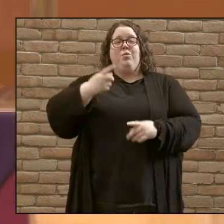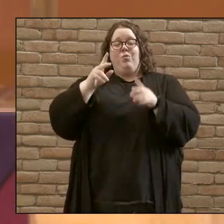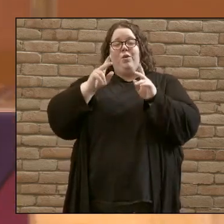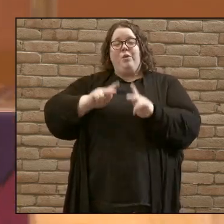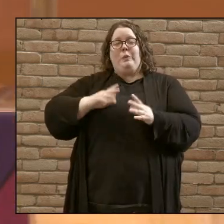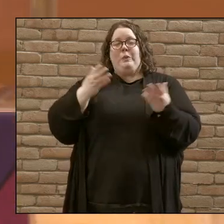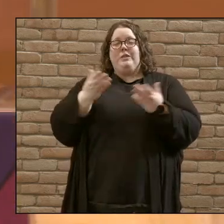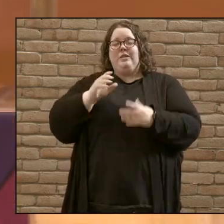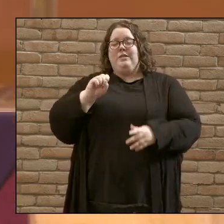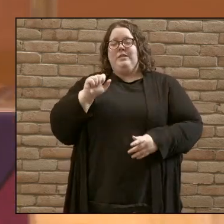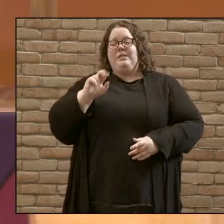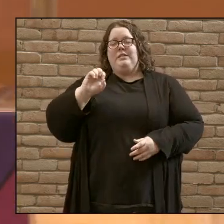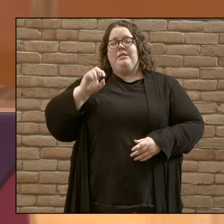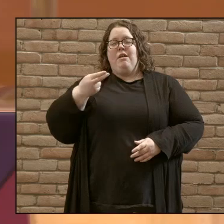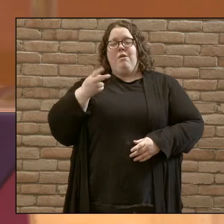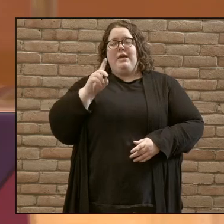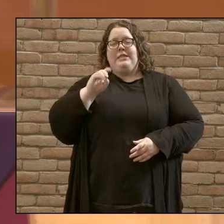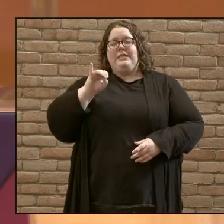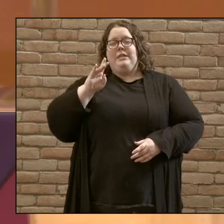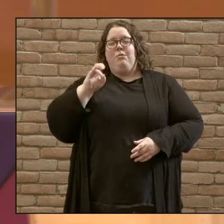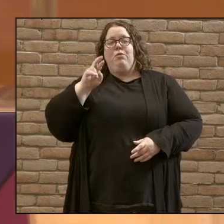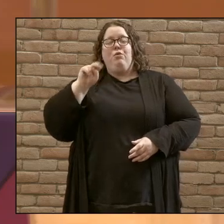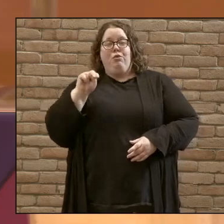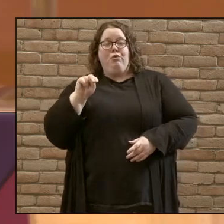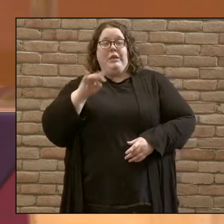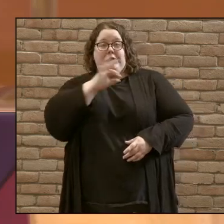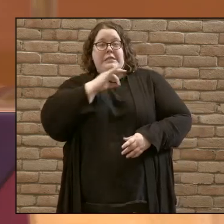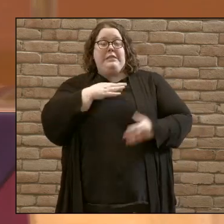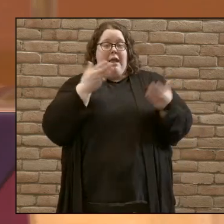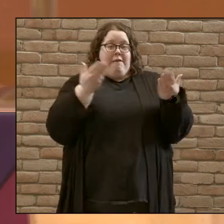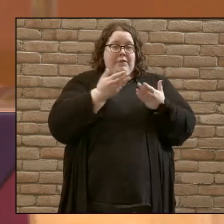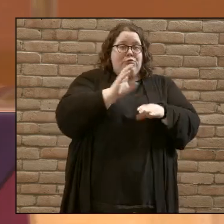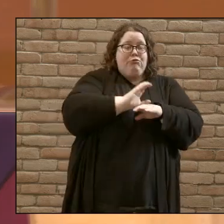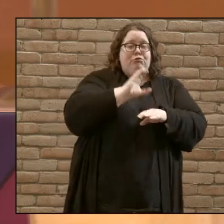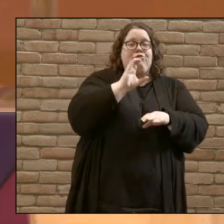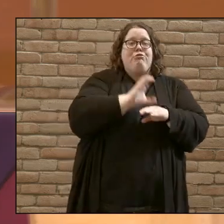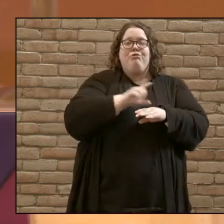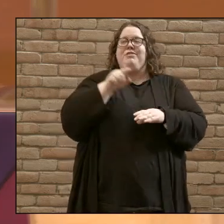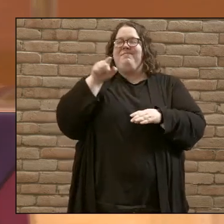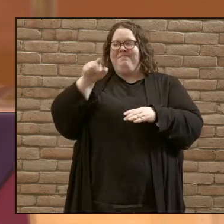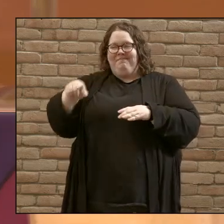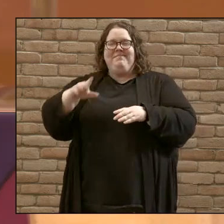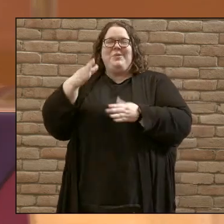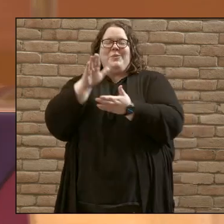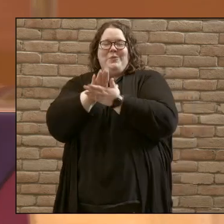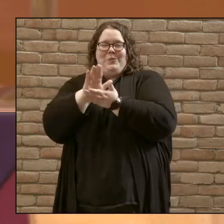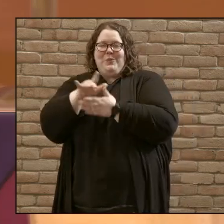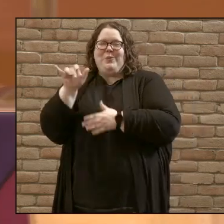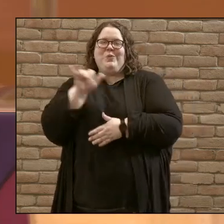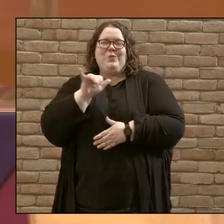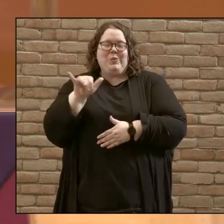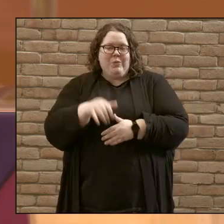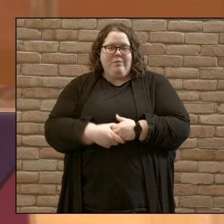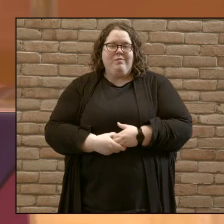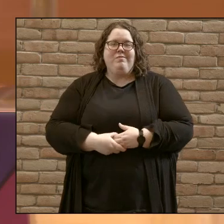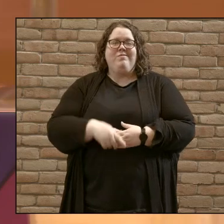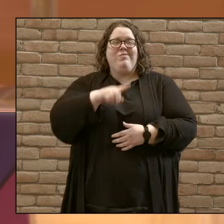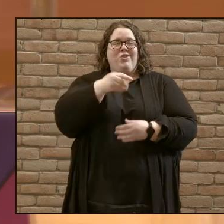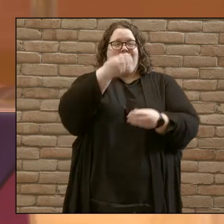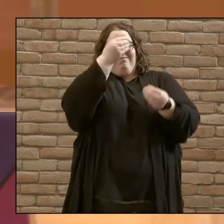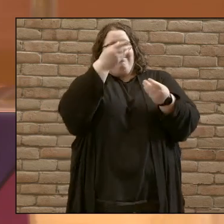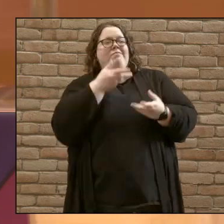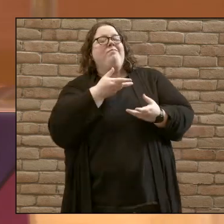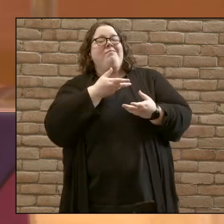staff at our church, also is on staff at Eastridge High School. And she said, you know what? It would really be helpful if we brought